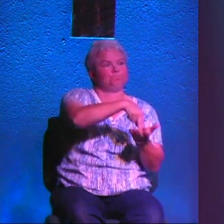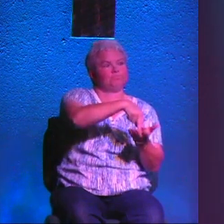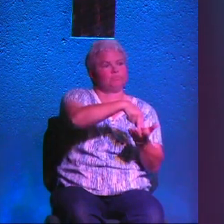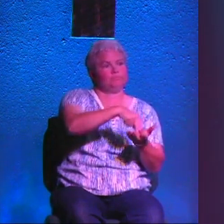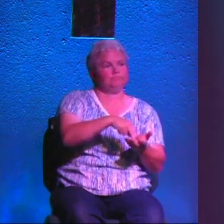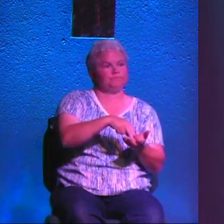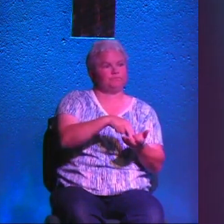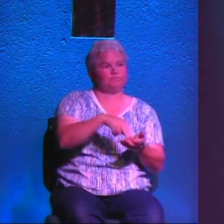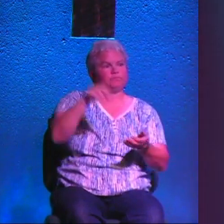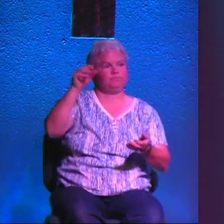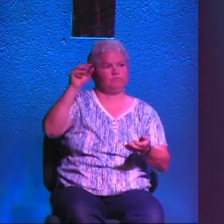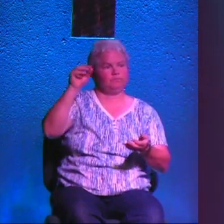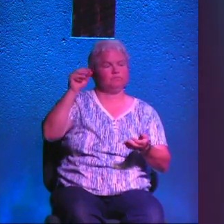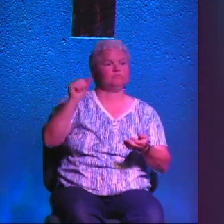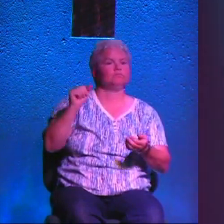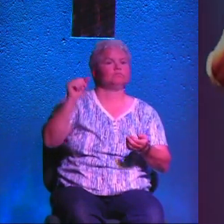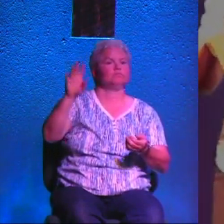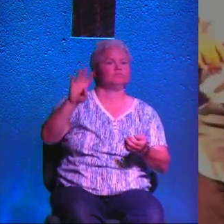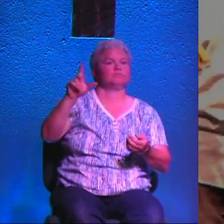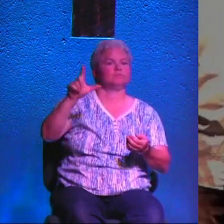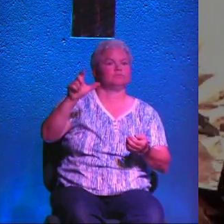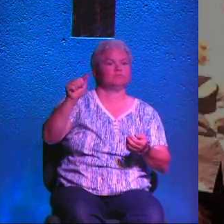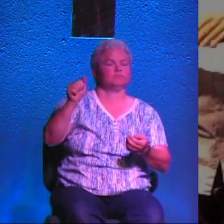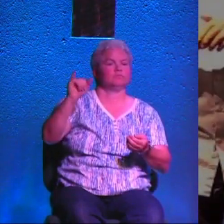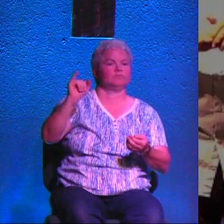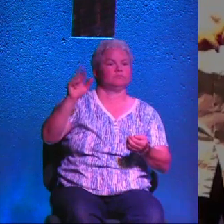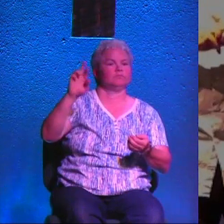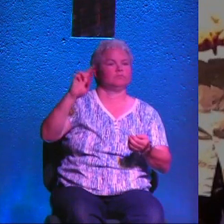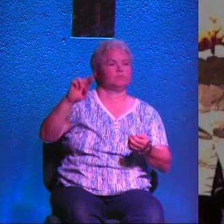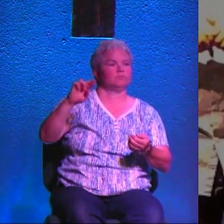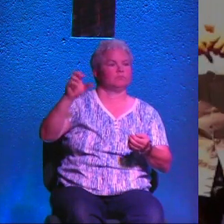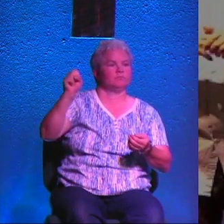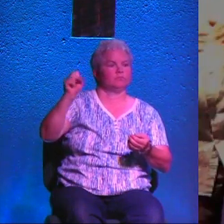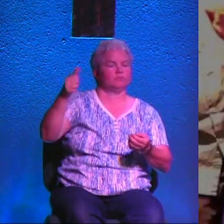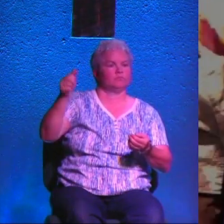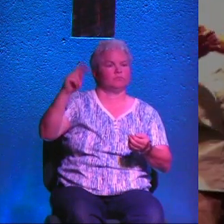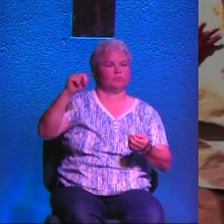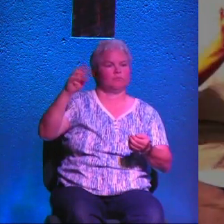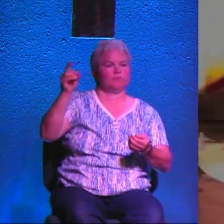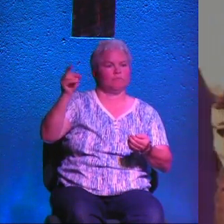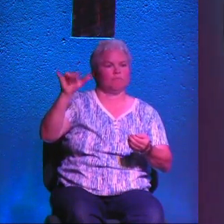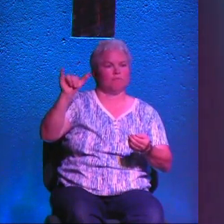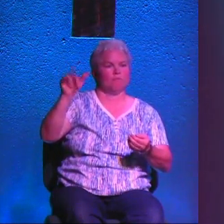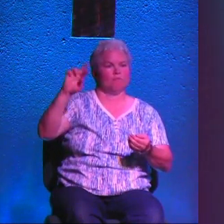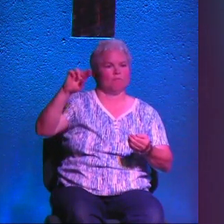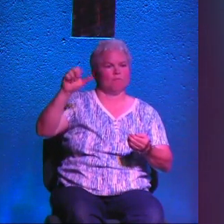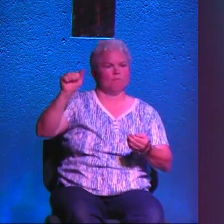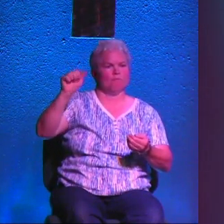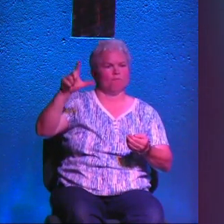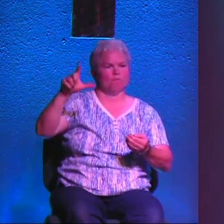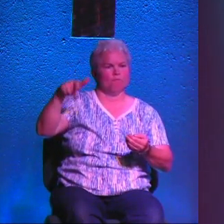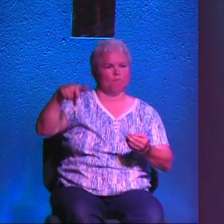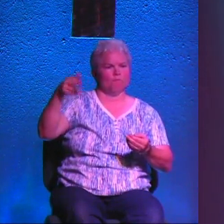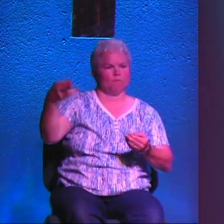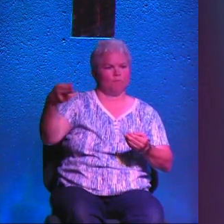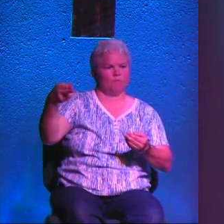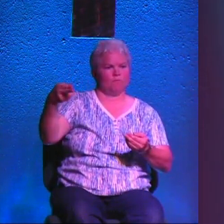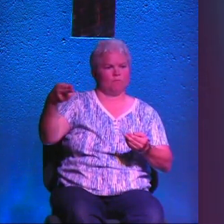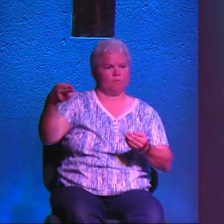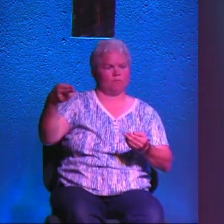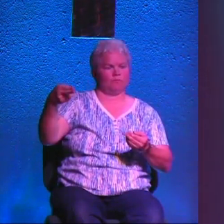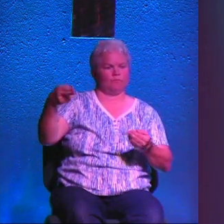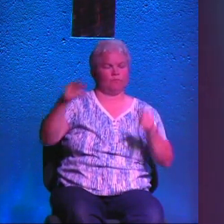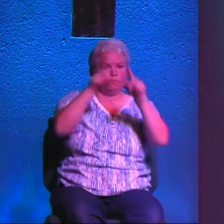Also, Blair, we don't know, Blair's probably ushering. And then Sandy and Ralph are also on the team.